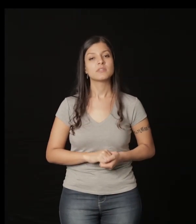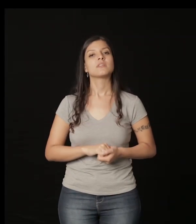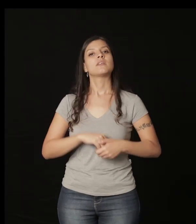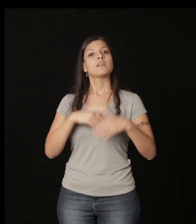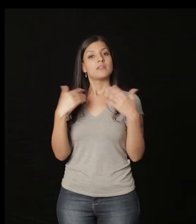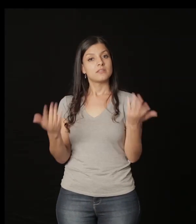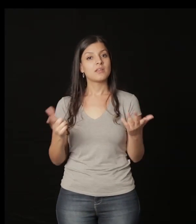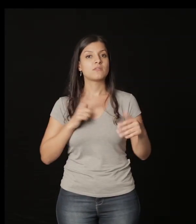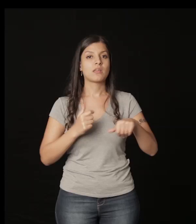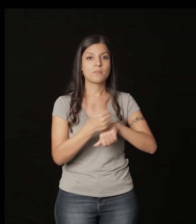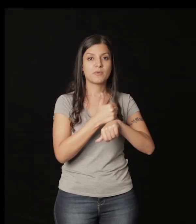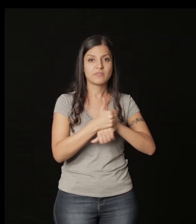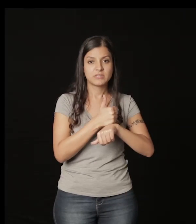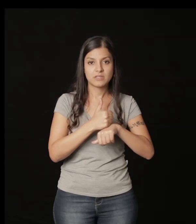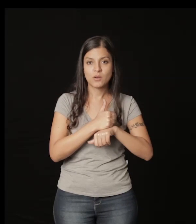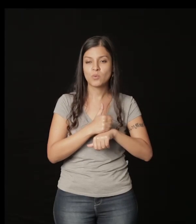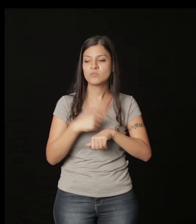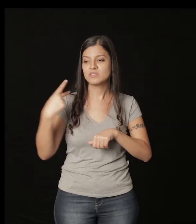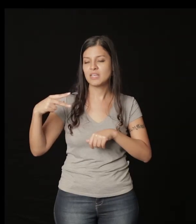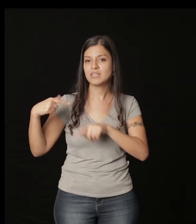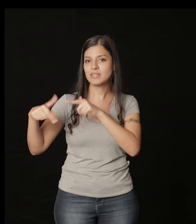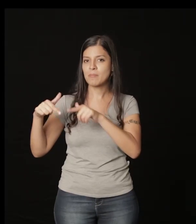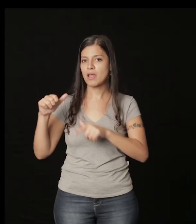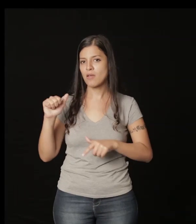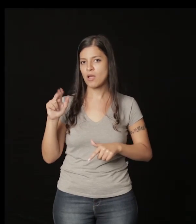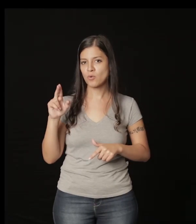So here we have all the professions of August Sander